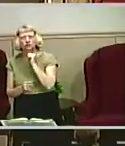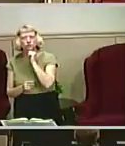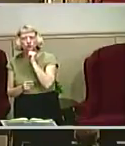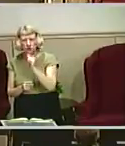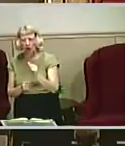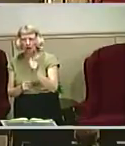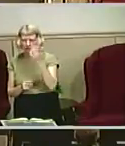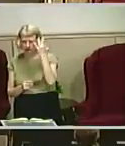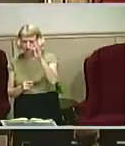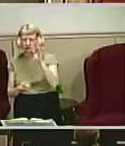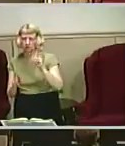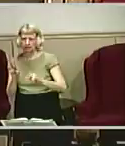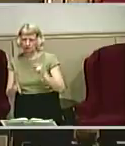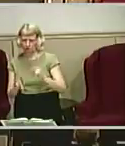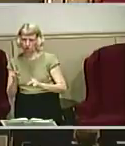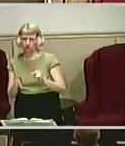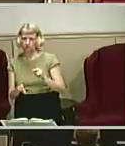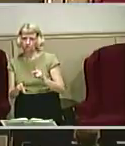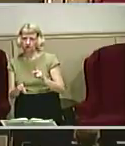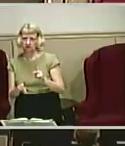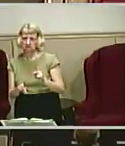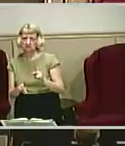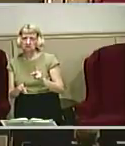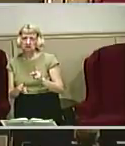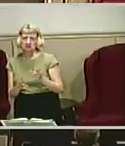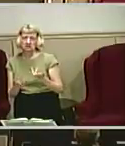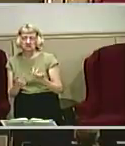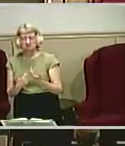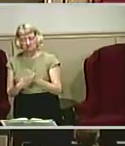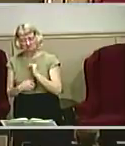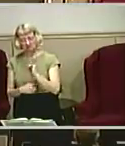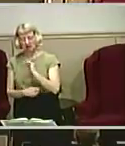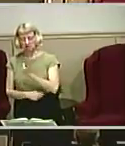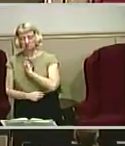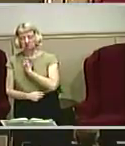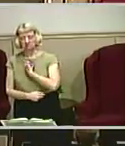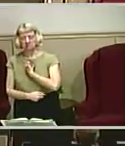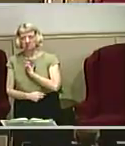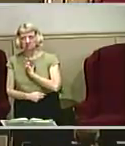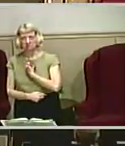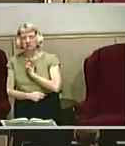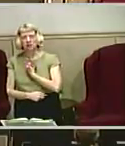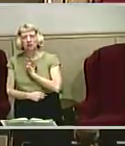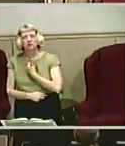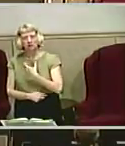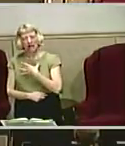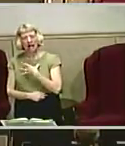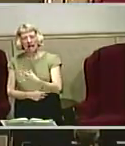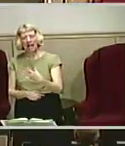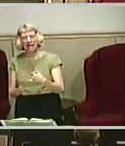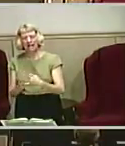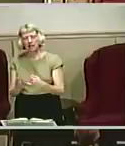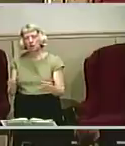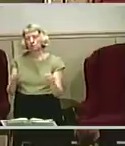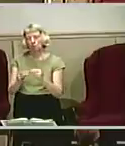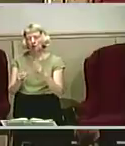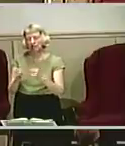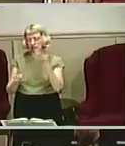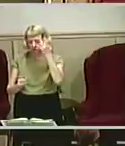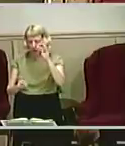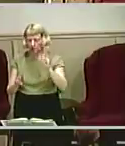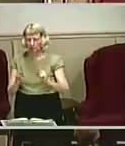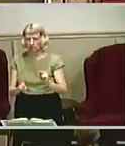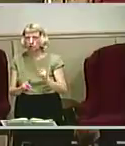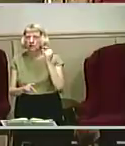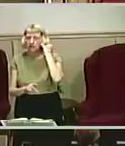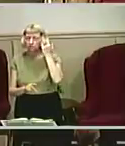intelligent people. In fact, I probably fall into that category. But I like that category more than the smart people.